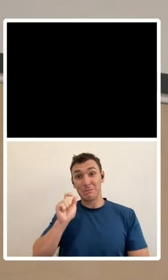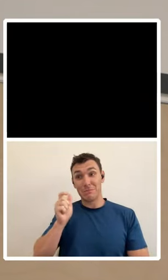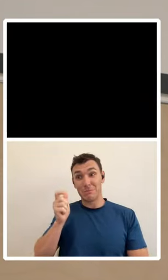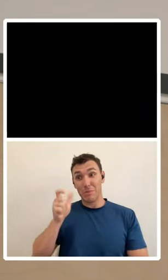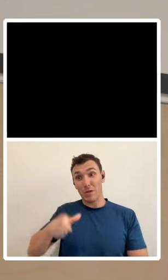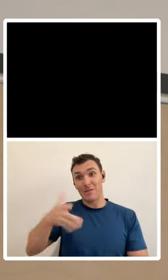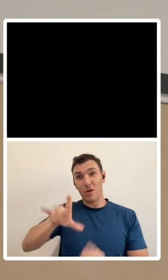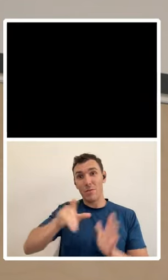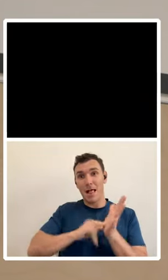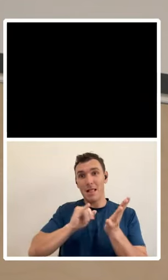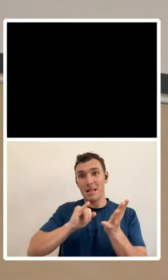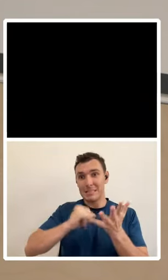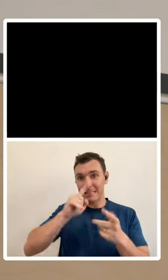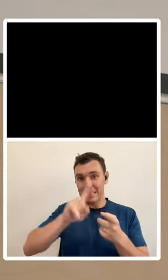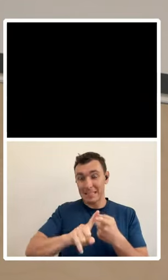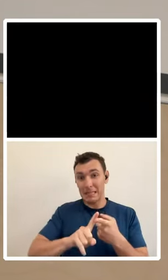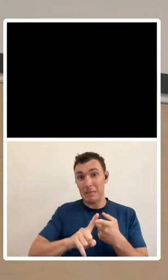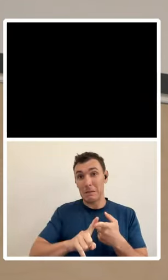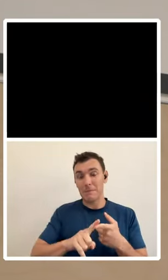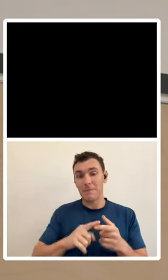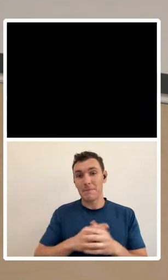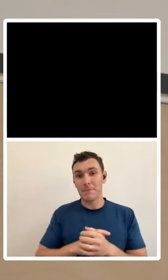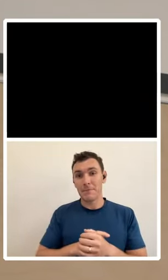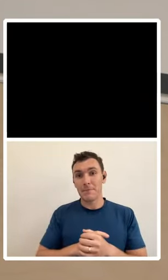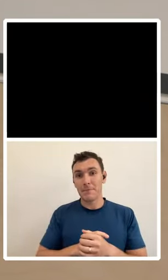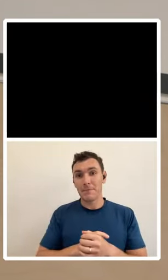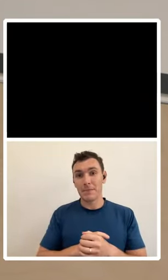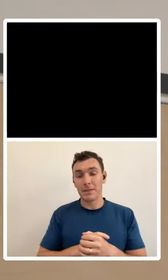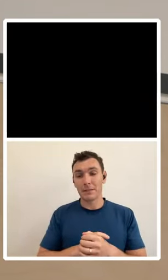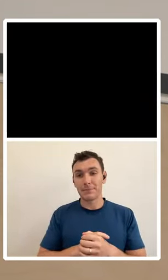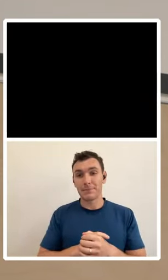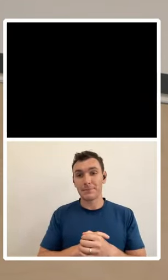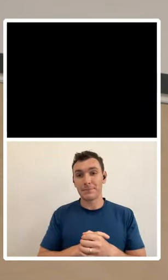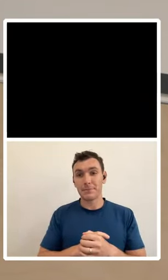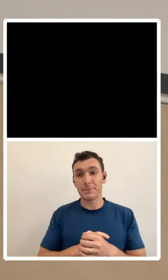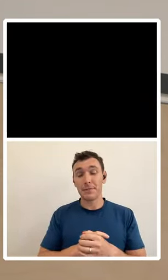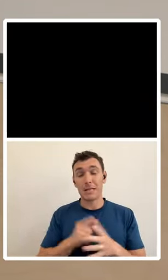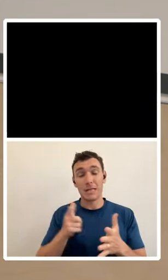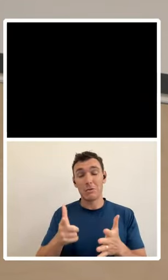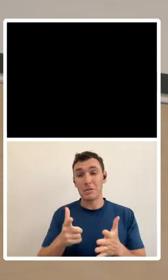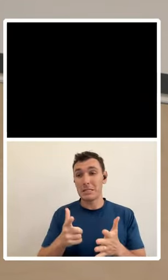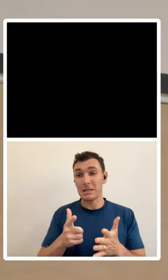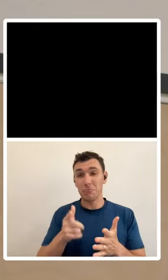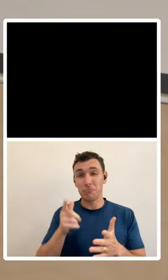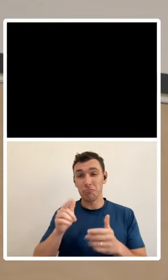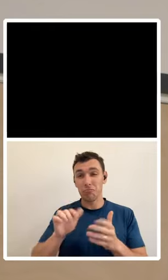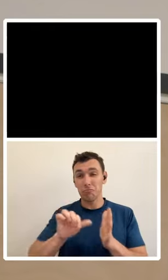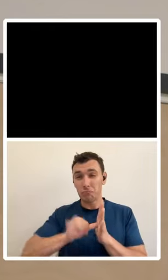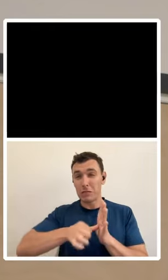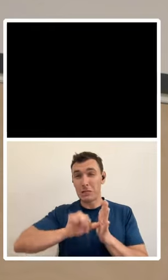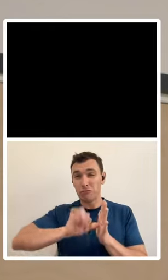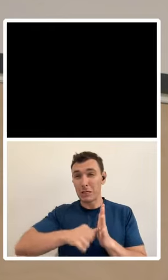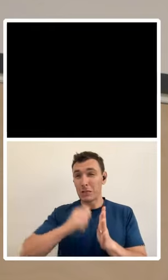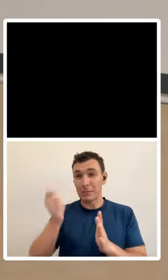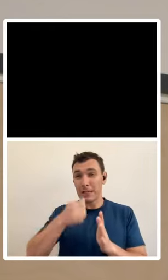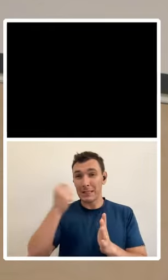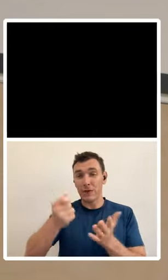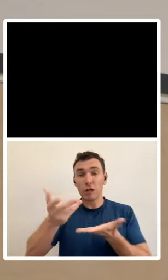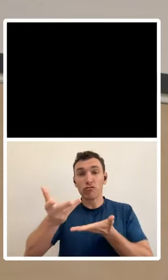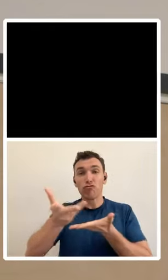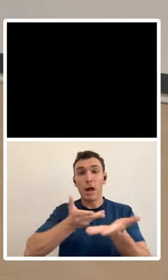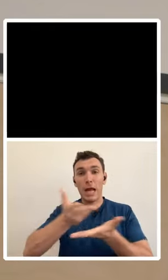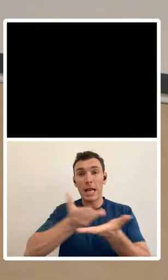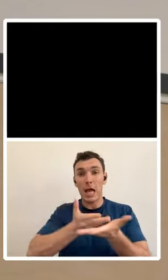become one of the most successful traders in the city of London, which he then, as he talks